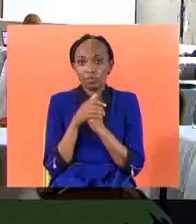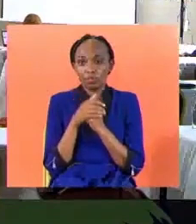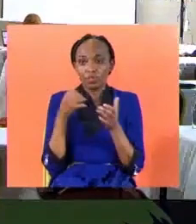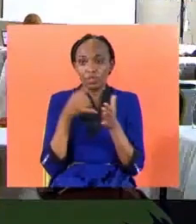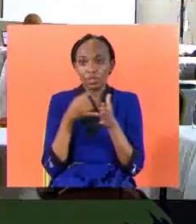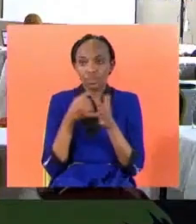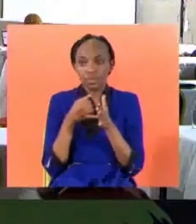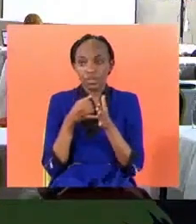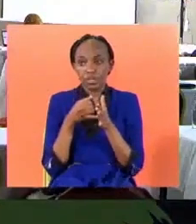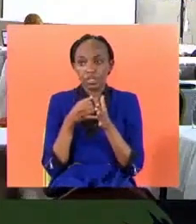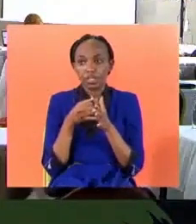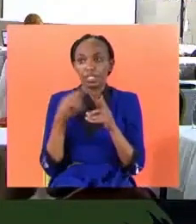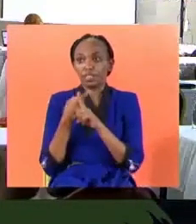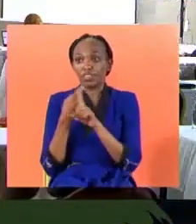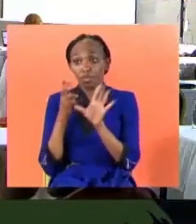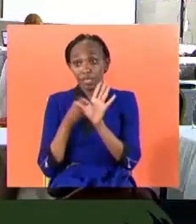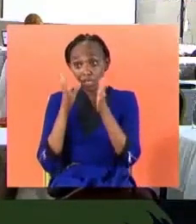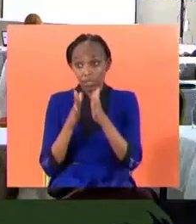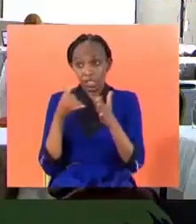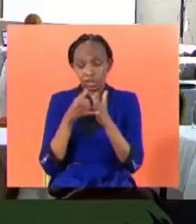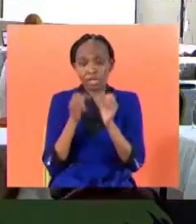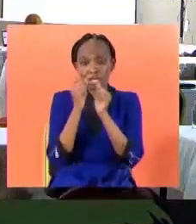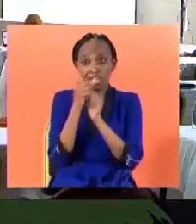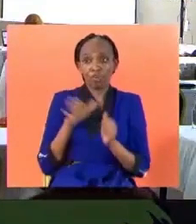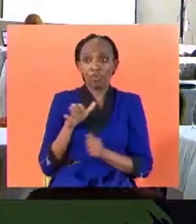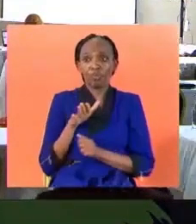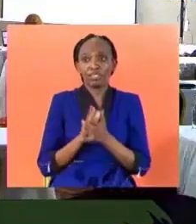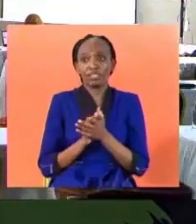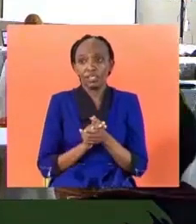includes 30 participants, including 11 women.